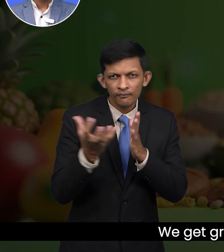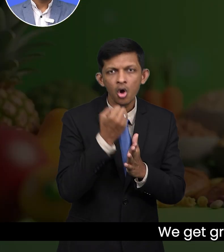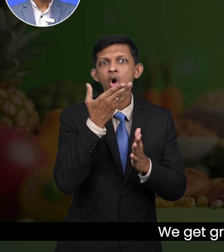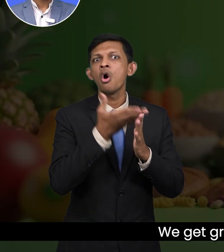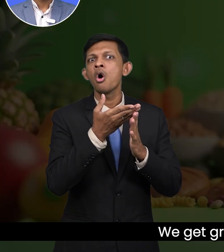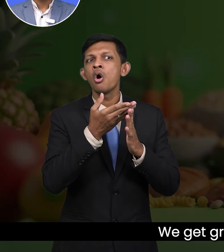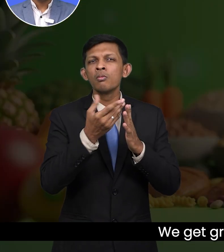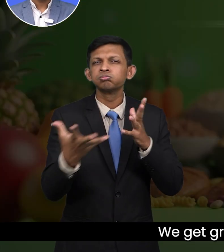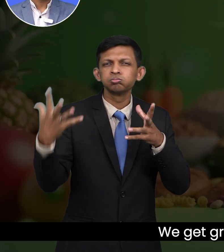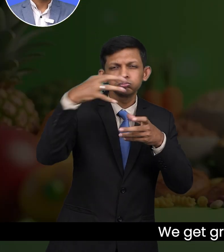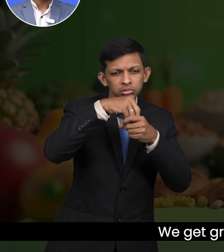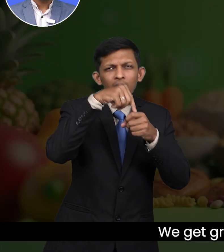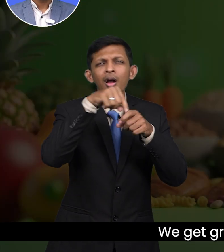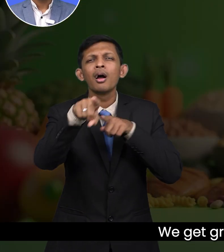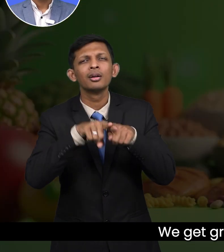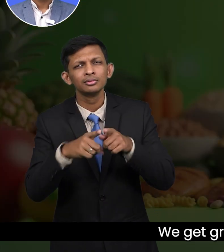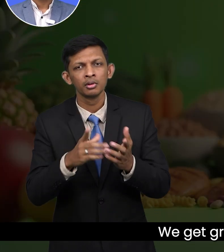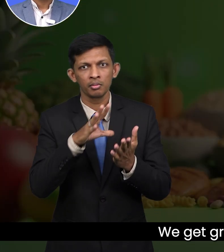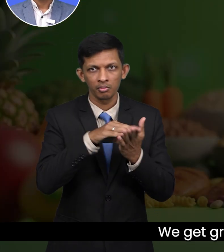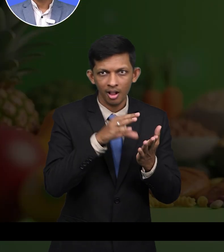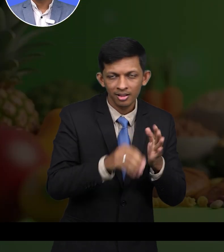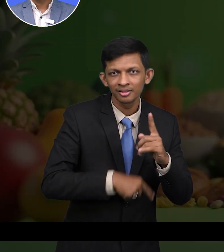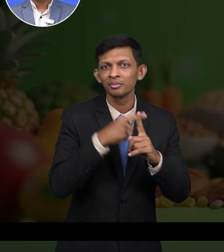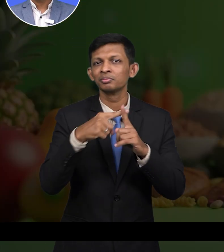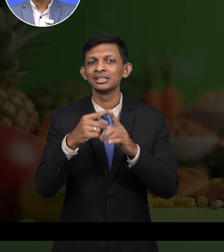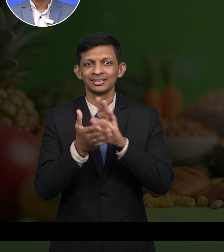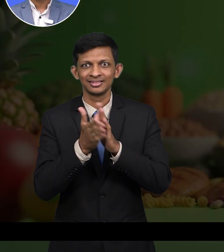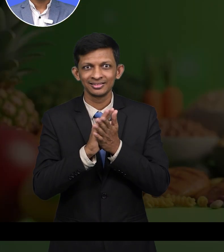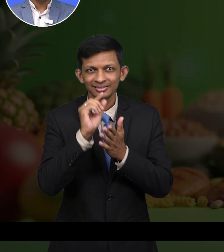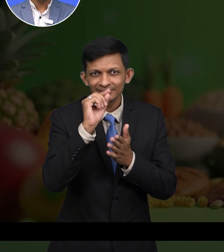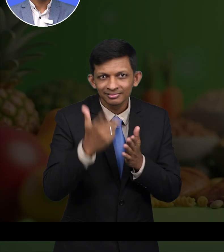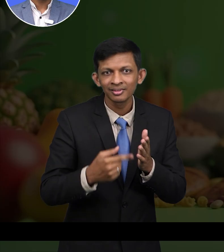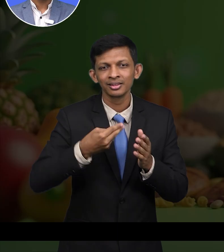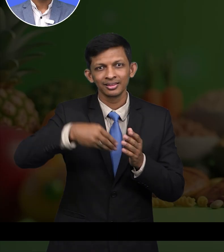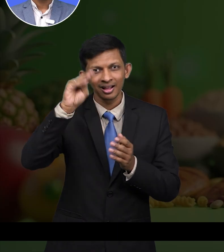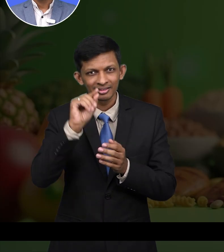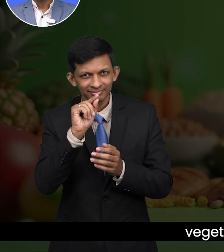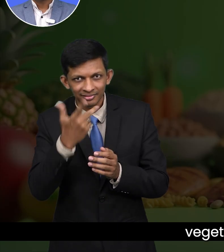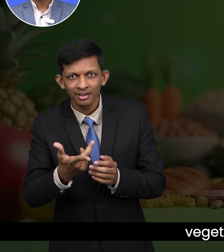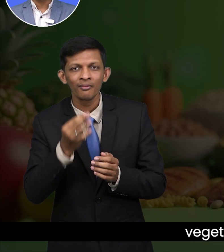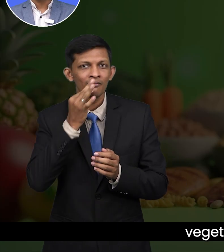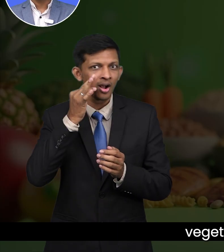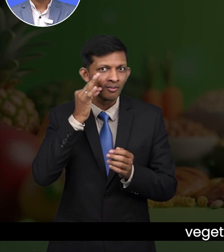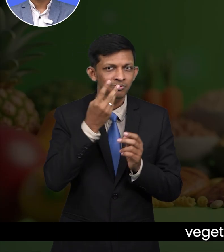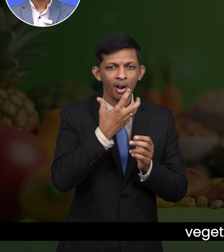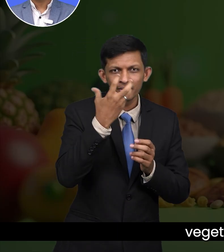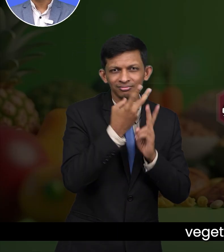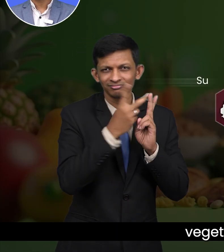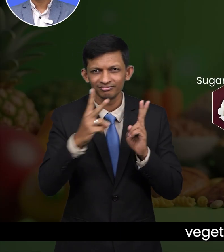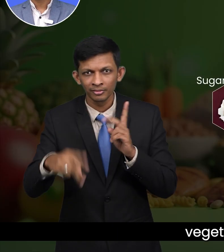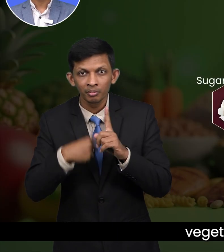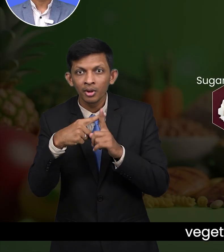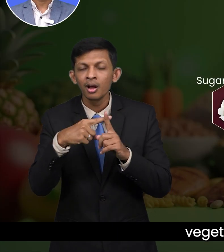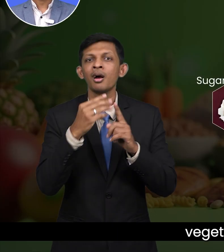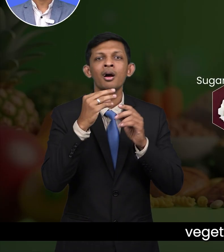We get grains like rice and wheat, pulses, fruits, vegetables,